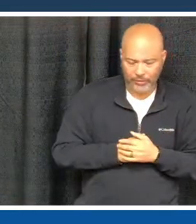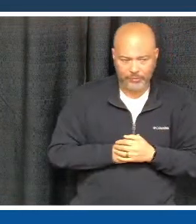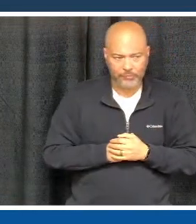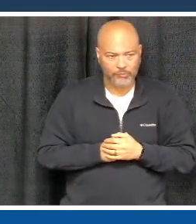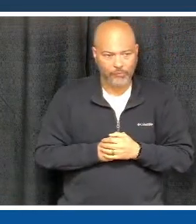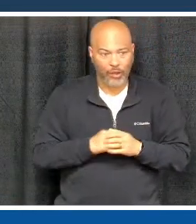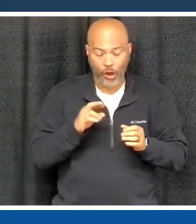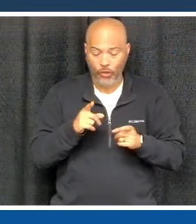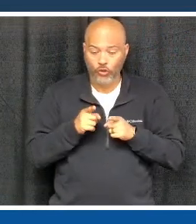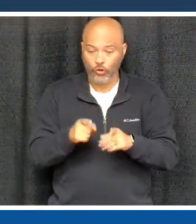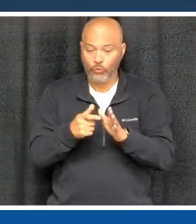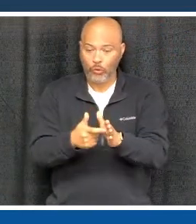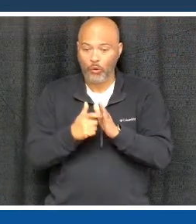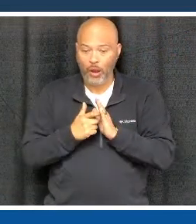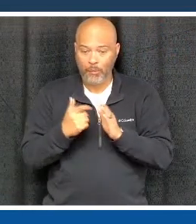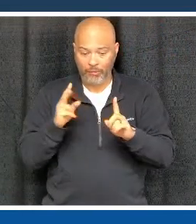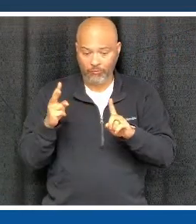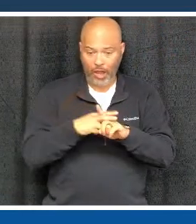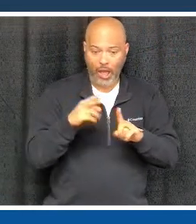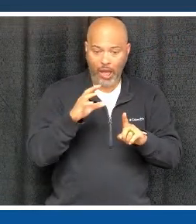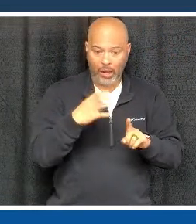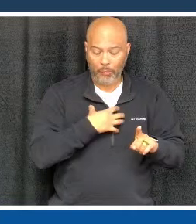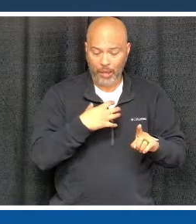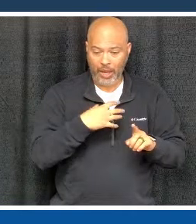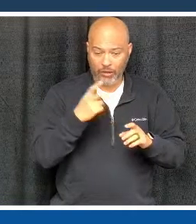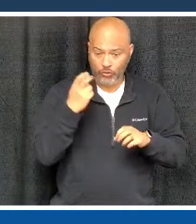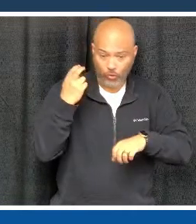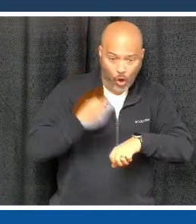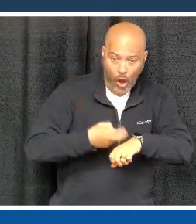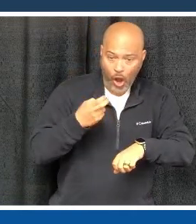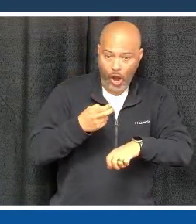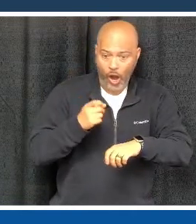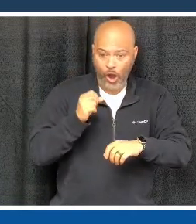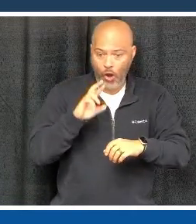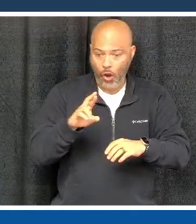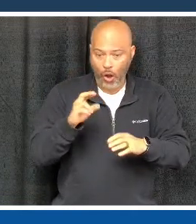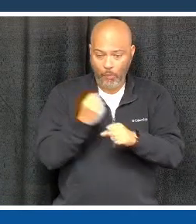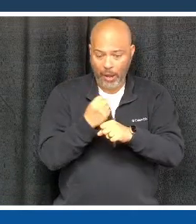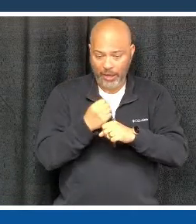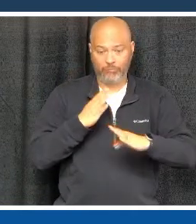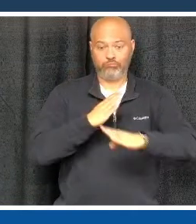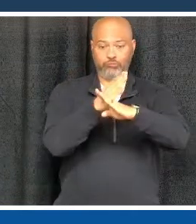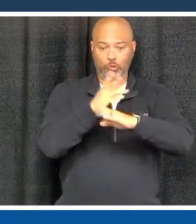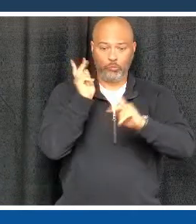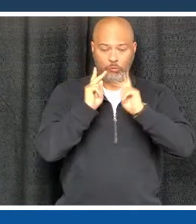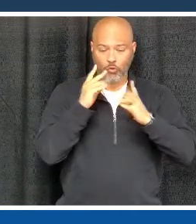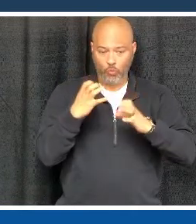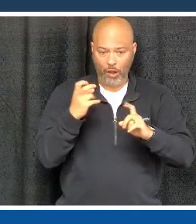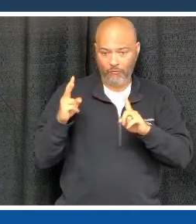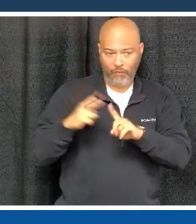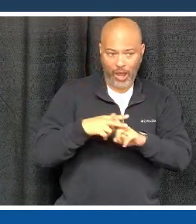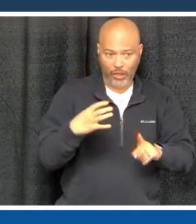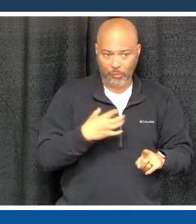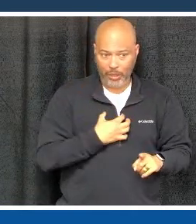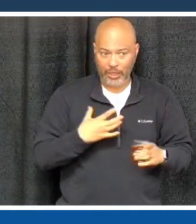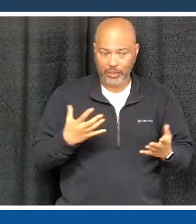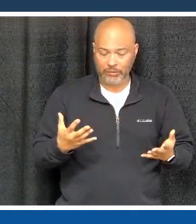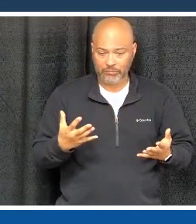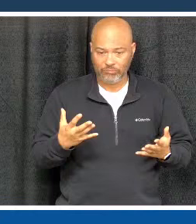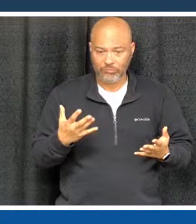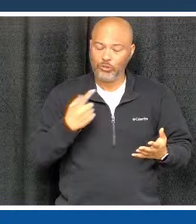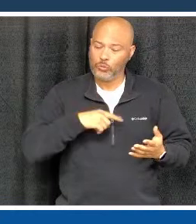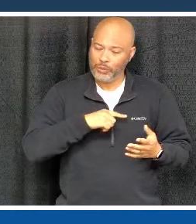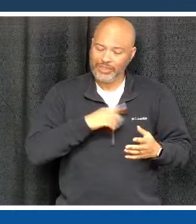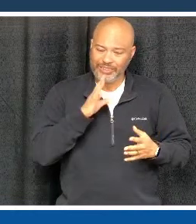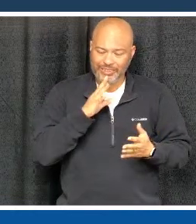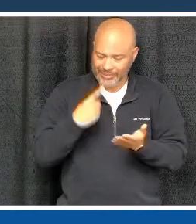Are the current requirements to file an ethics complaint too cumbersome or create unnecessary obstacles to those that may want to file a complaint? We spent a lot of